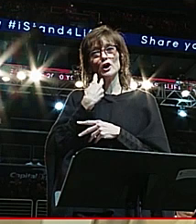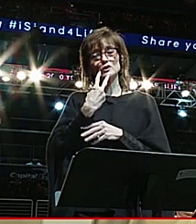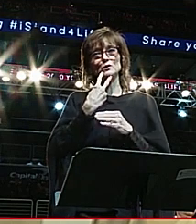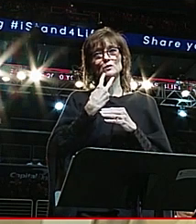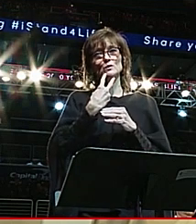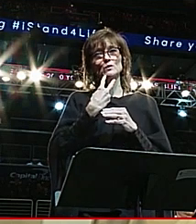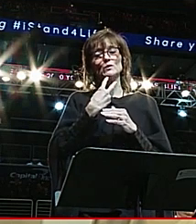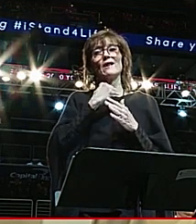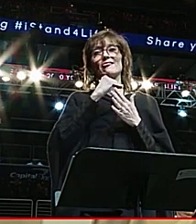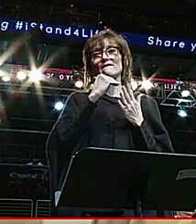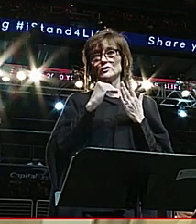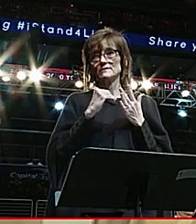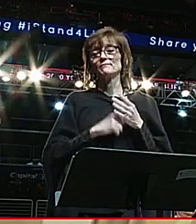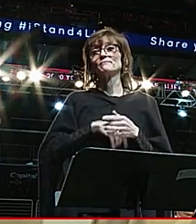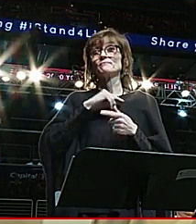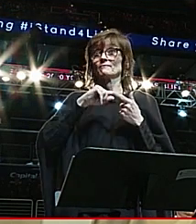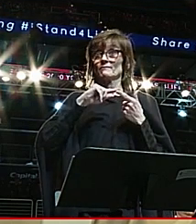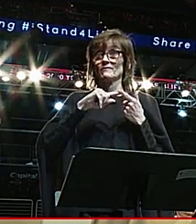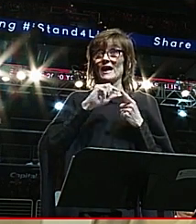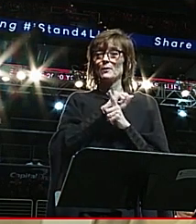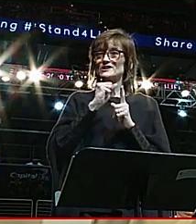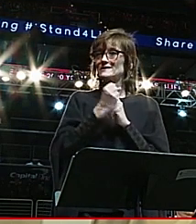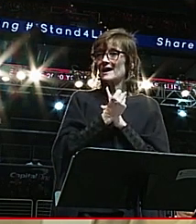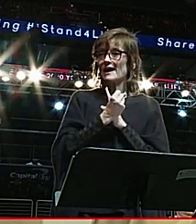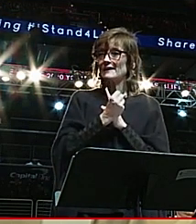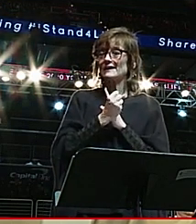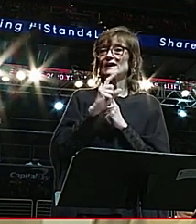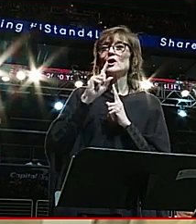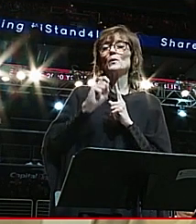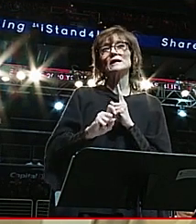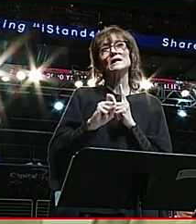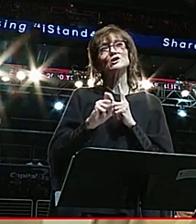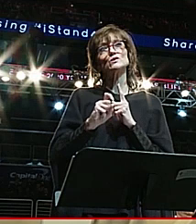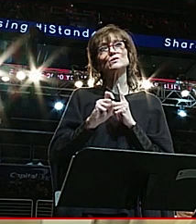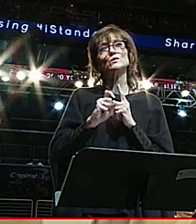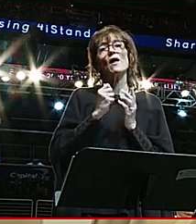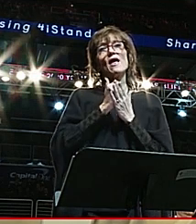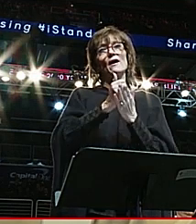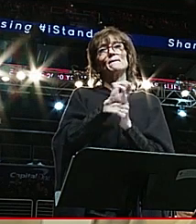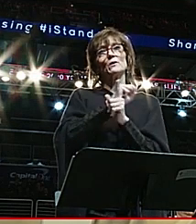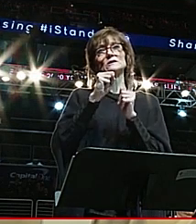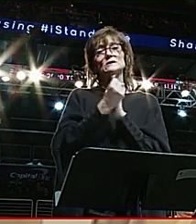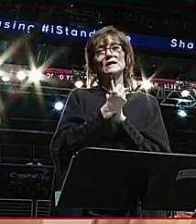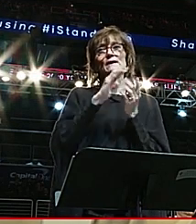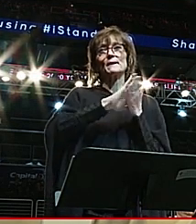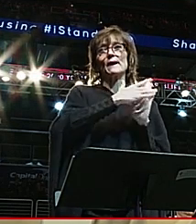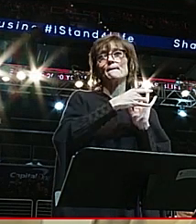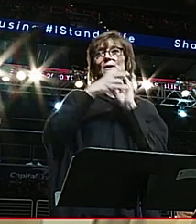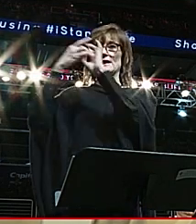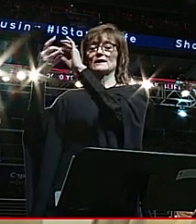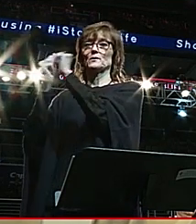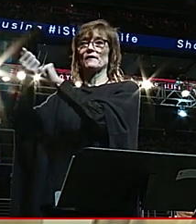our society, we have to bring our society back in touch with the one who can